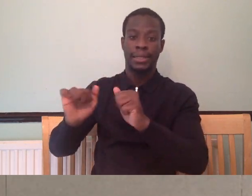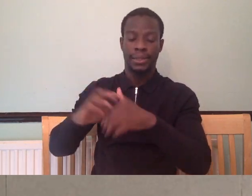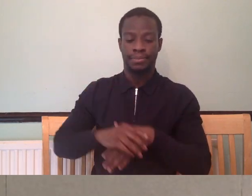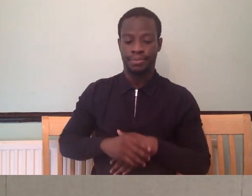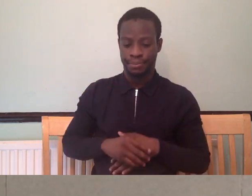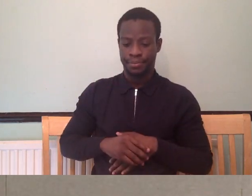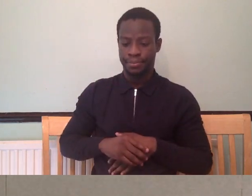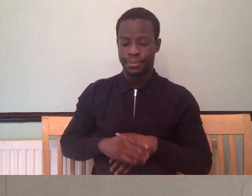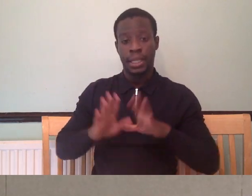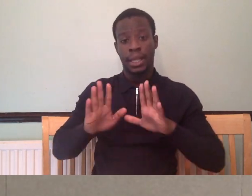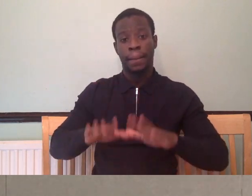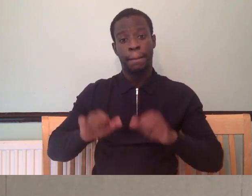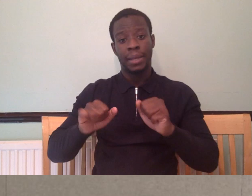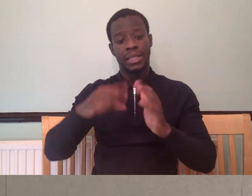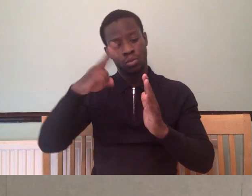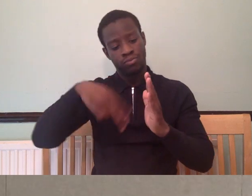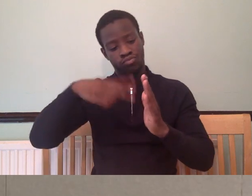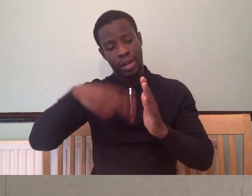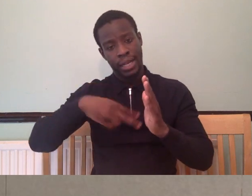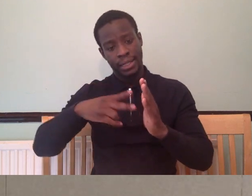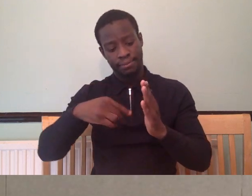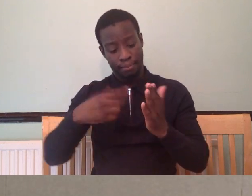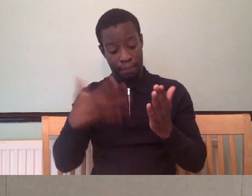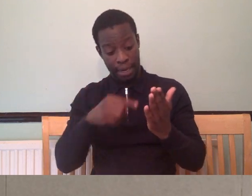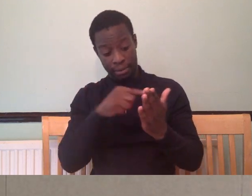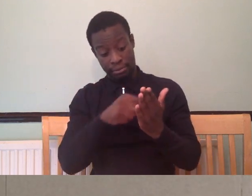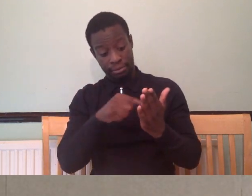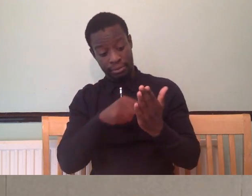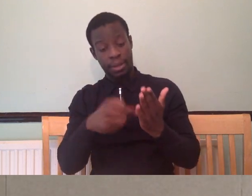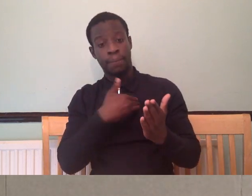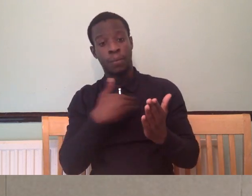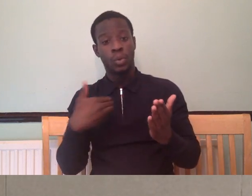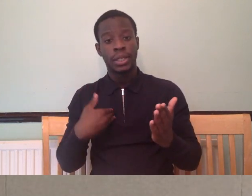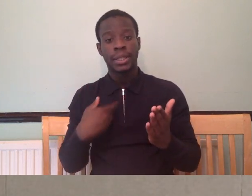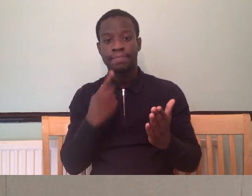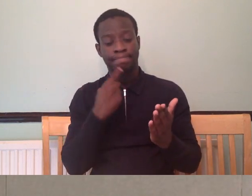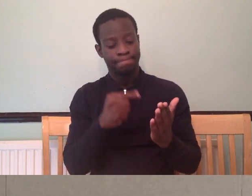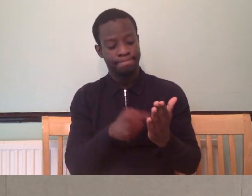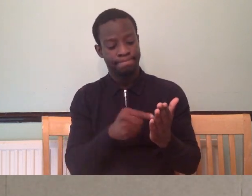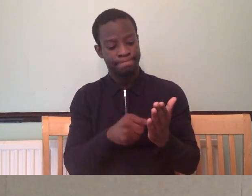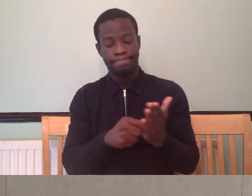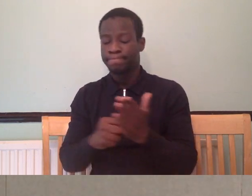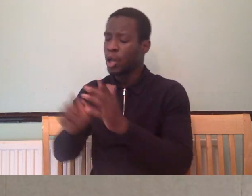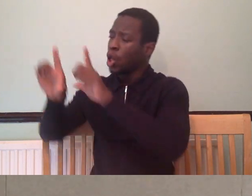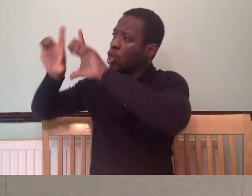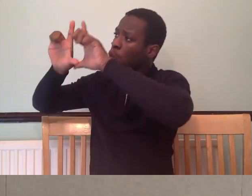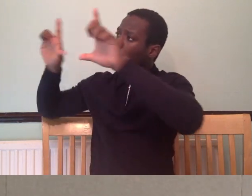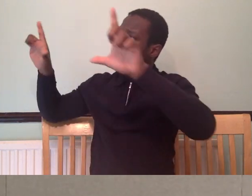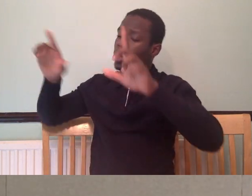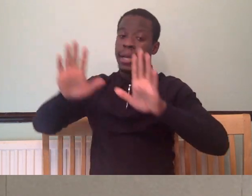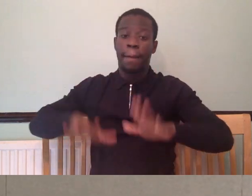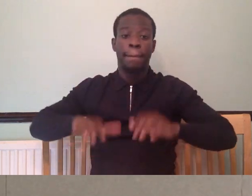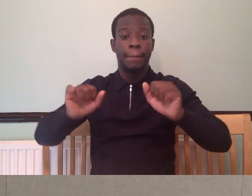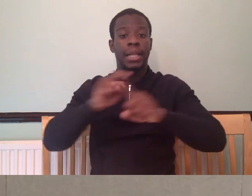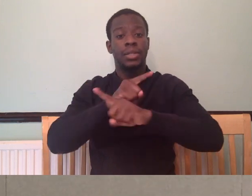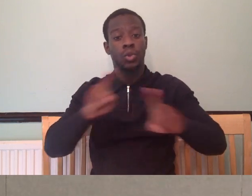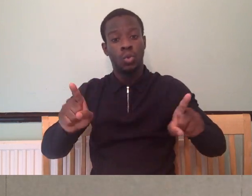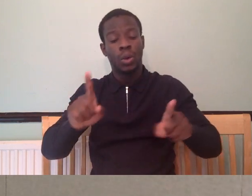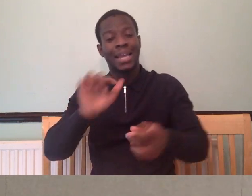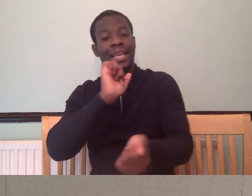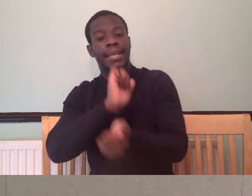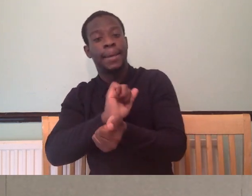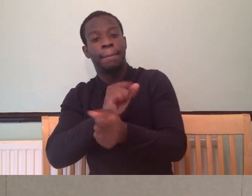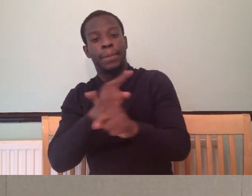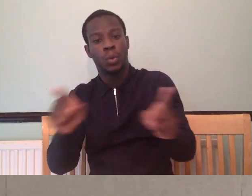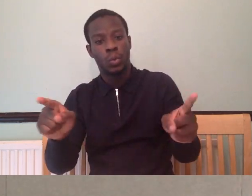The blessing we've read, had read for us this morning, it translates those words, "The Lord bless you and keep you. The